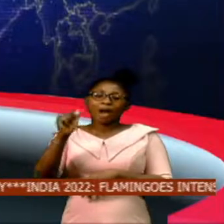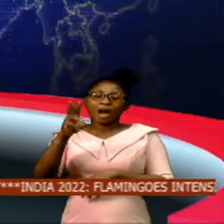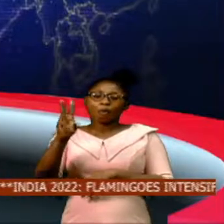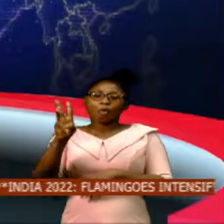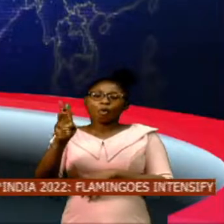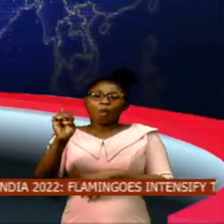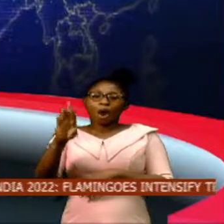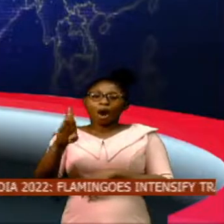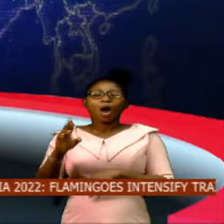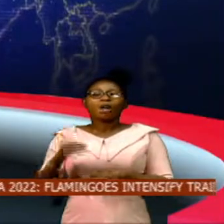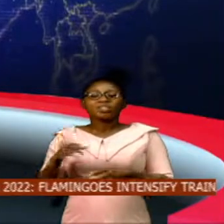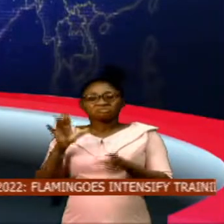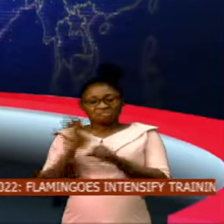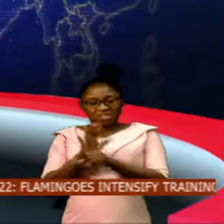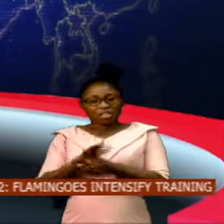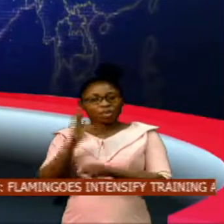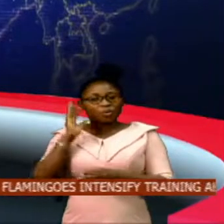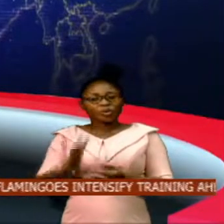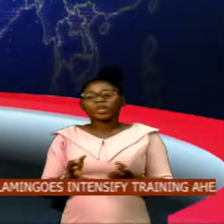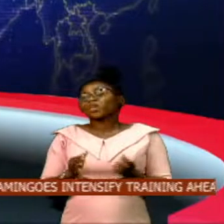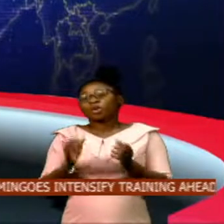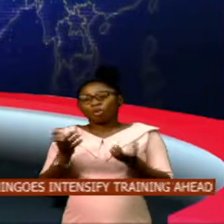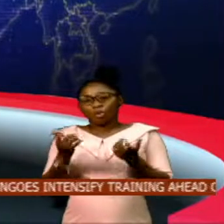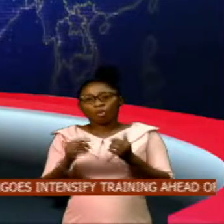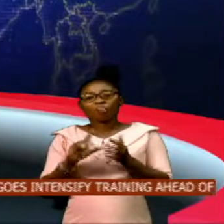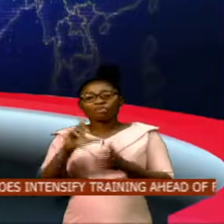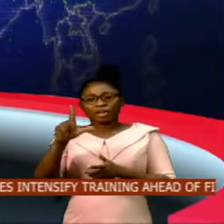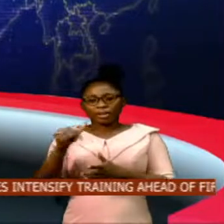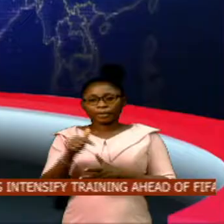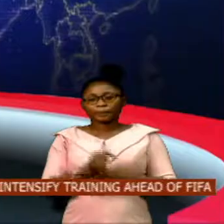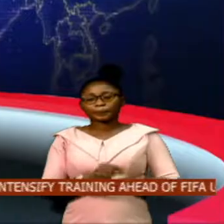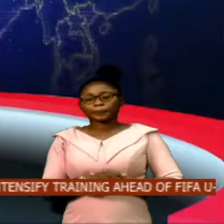Easter gathering. Details with Charles Alpha on Global